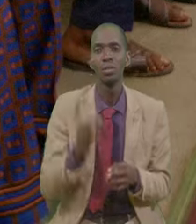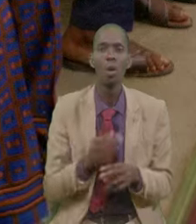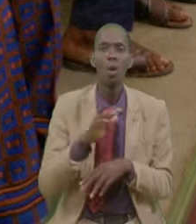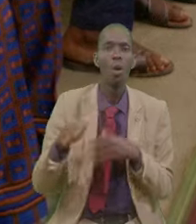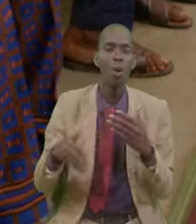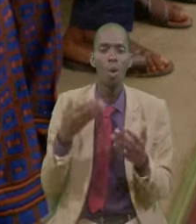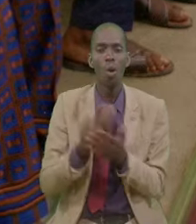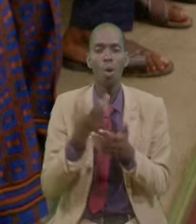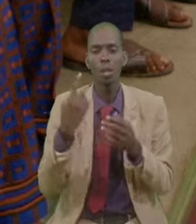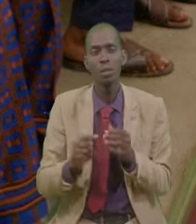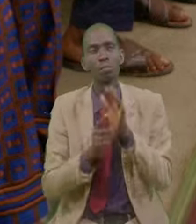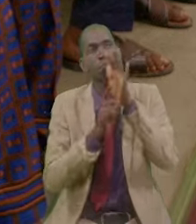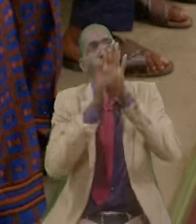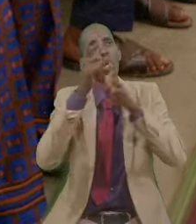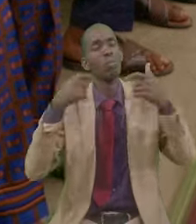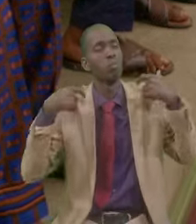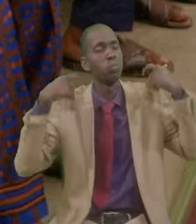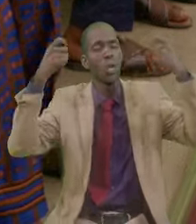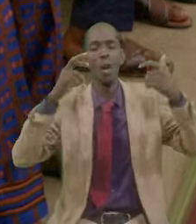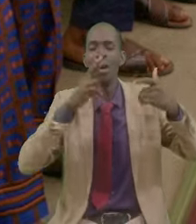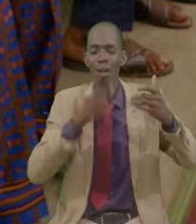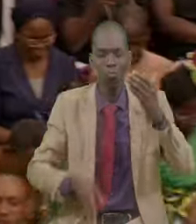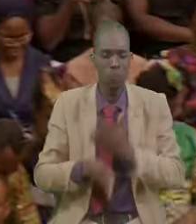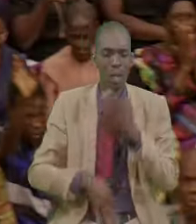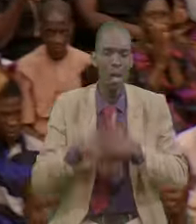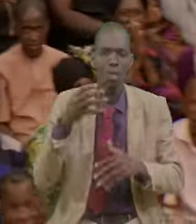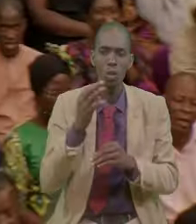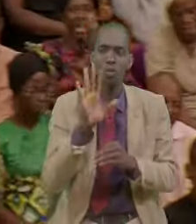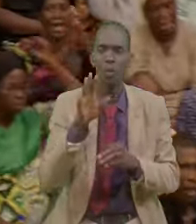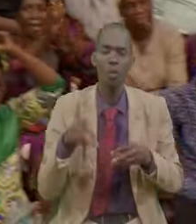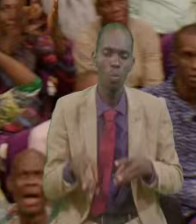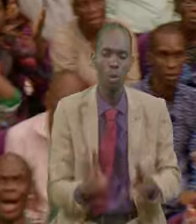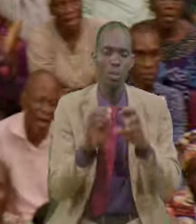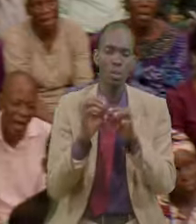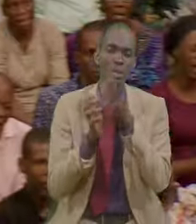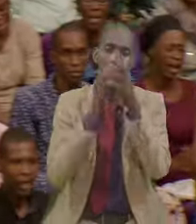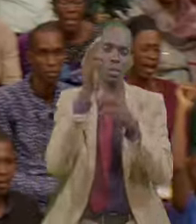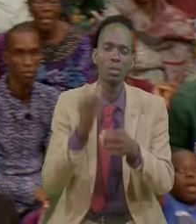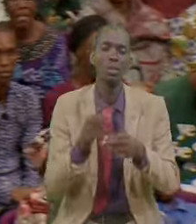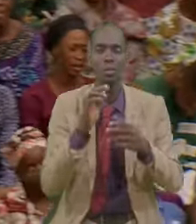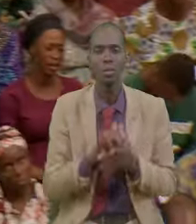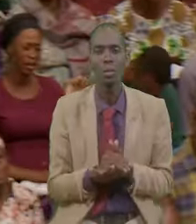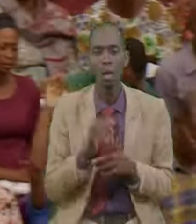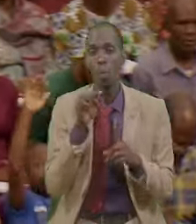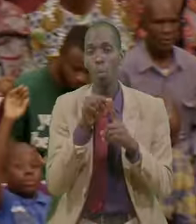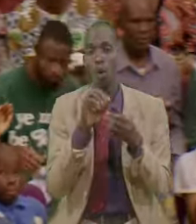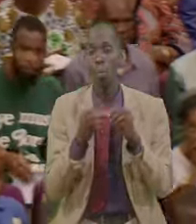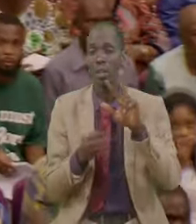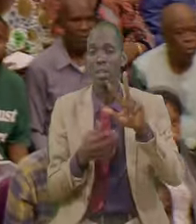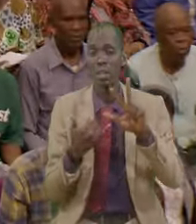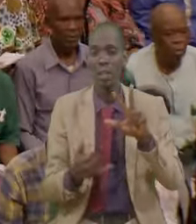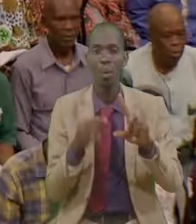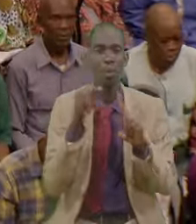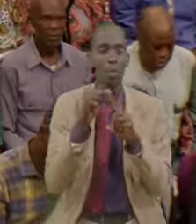the giants are cleared out of your way in Jesus' name. Amen. Point number three now. Point number